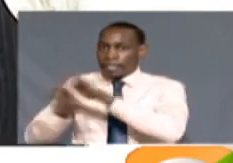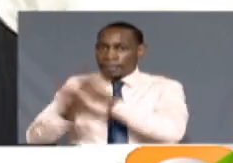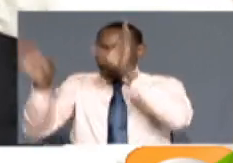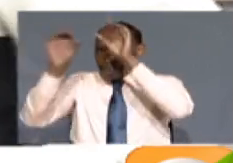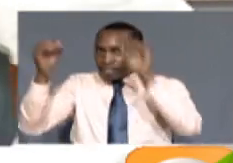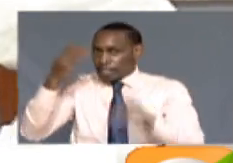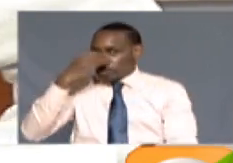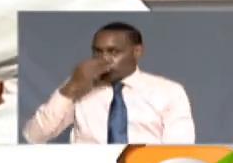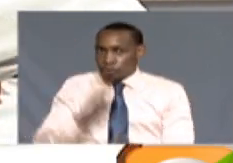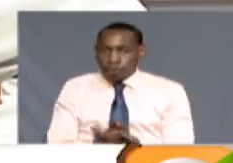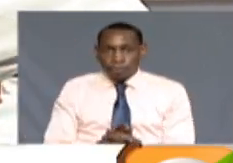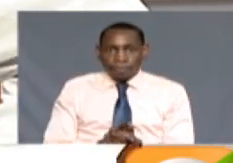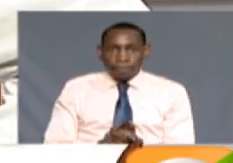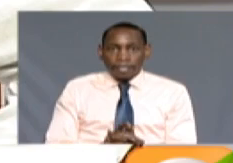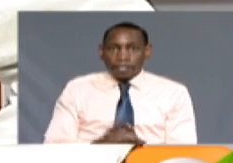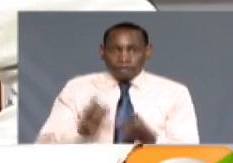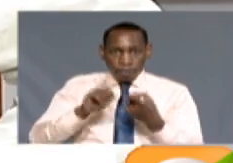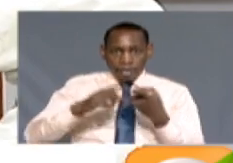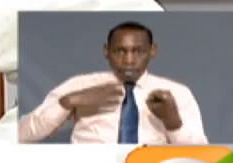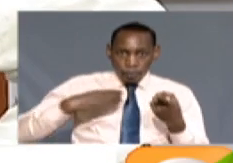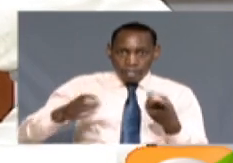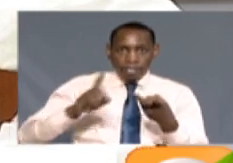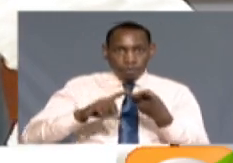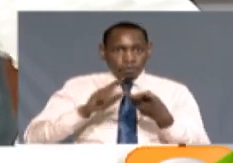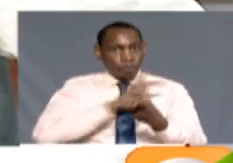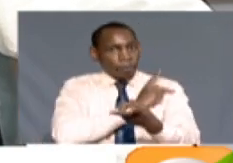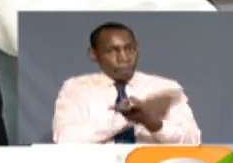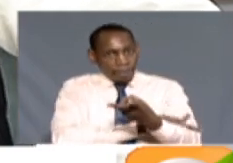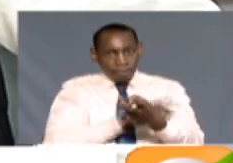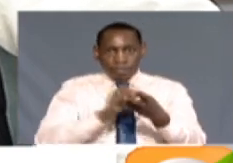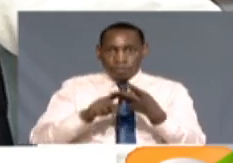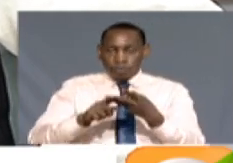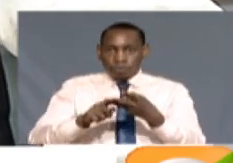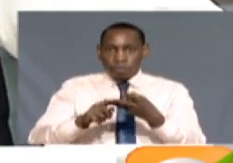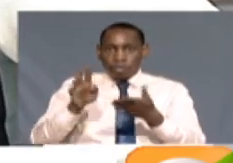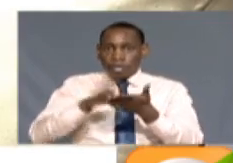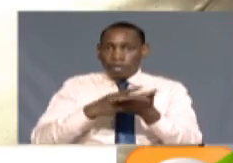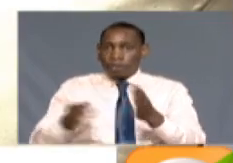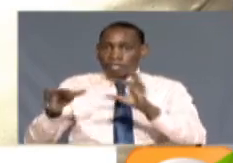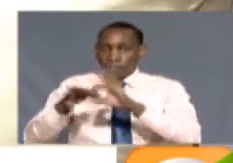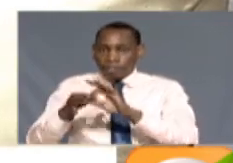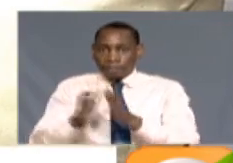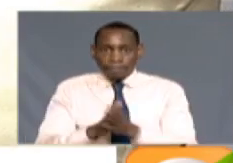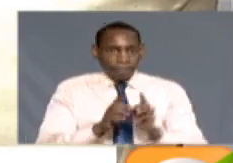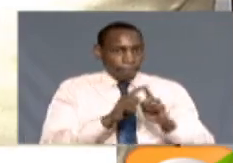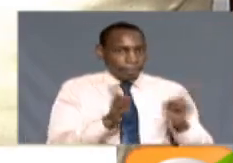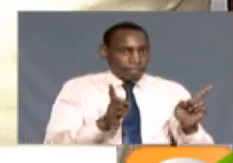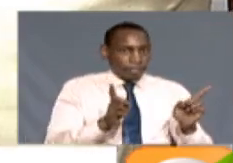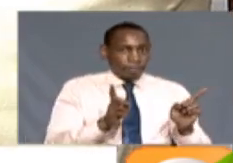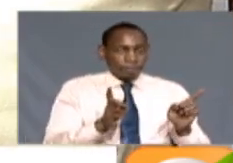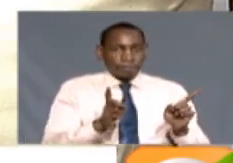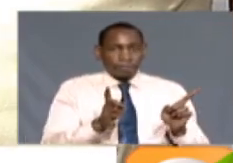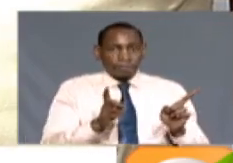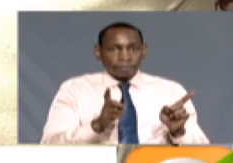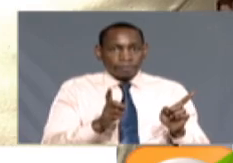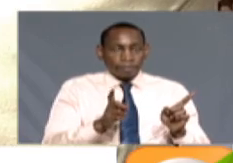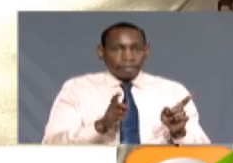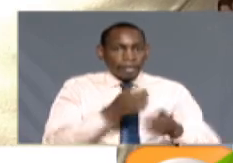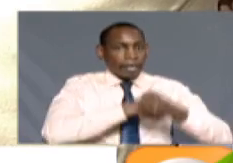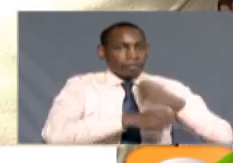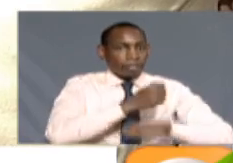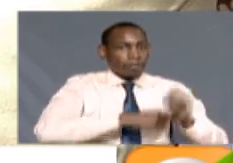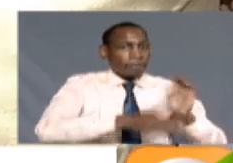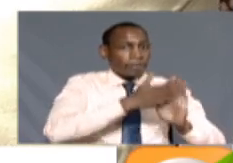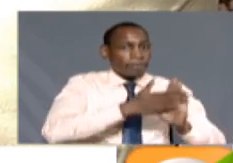Ruto is moneyed, is powerful, has connections. Yeah. Uh-huh. And this is how he's moving. He's moving fast. Yeah, because of